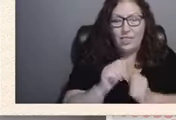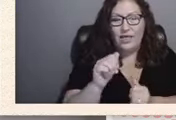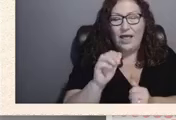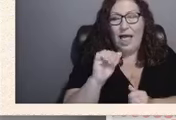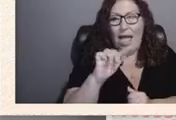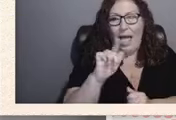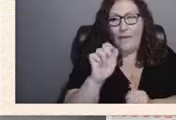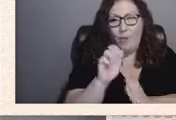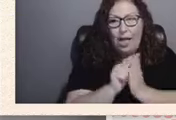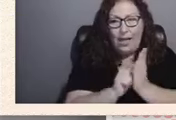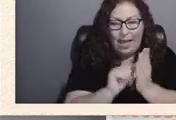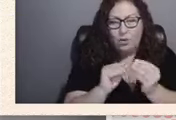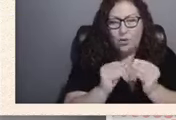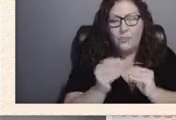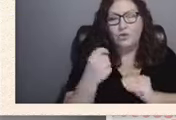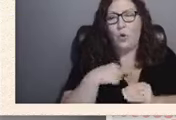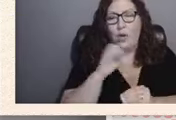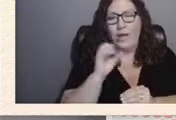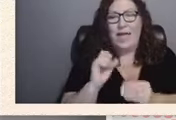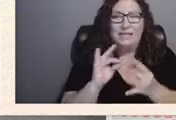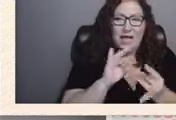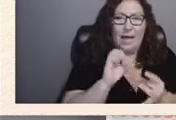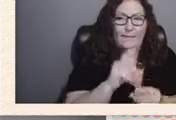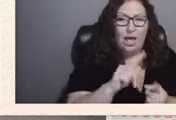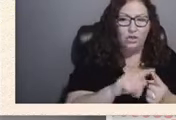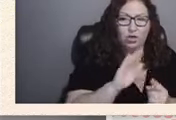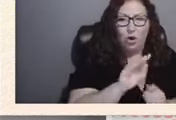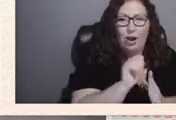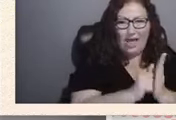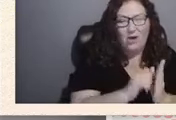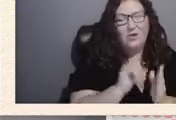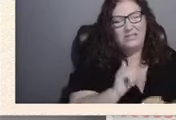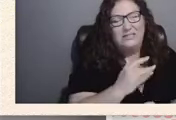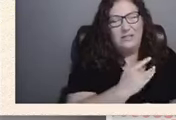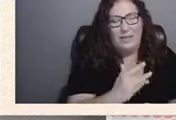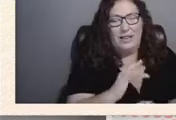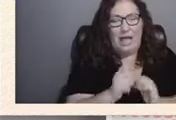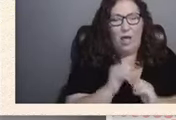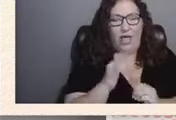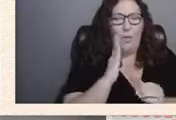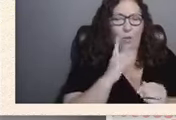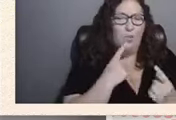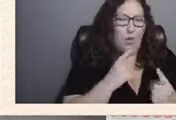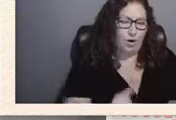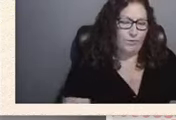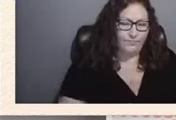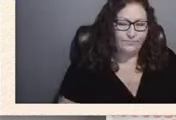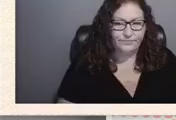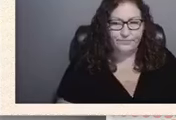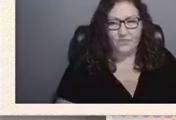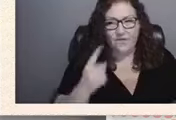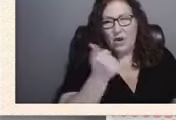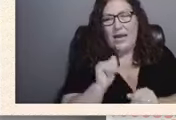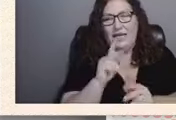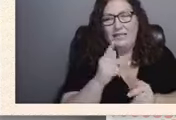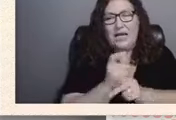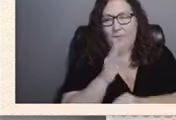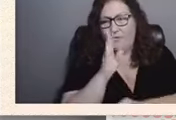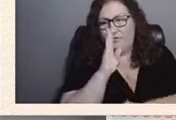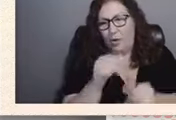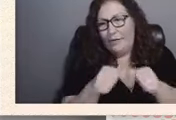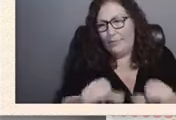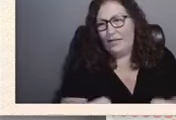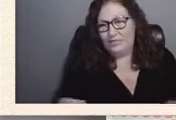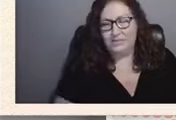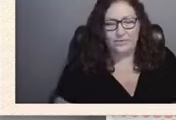it back to the ABLE United account. And so that's how generally that would work for any type of direct deposits.